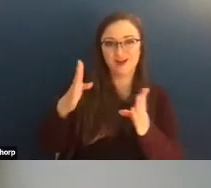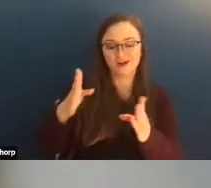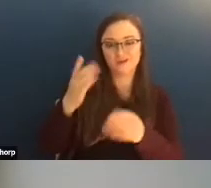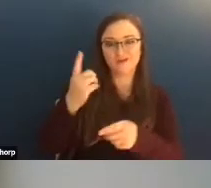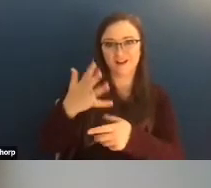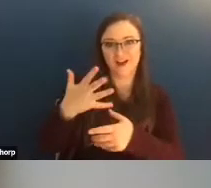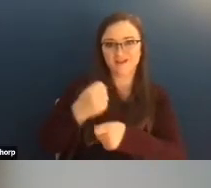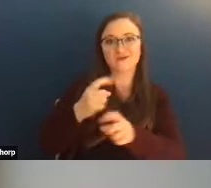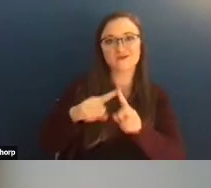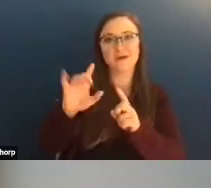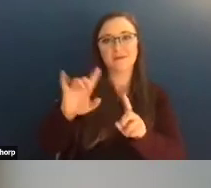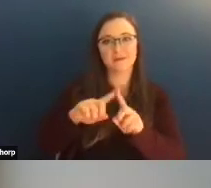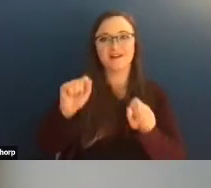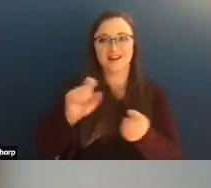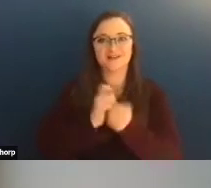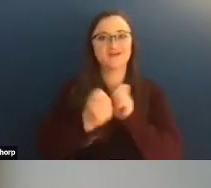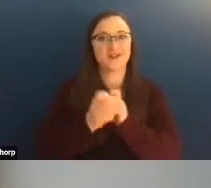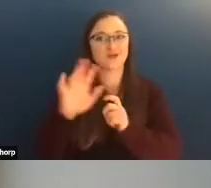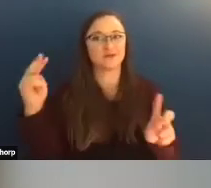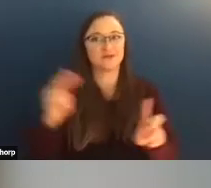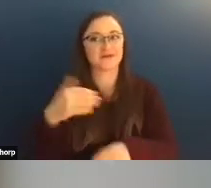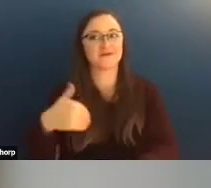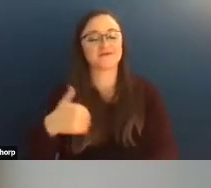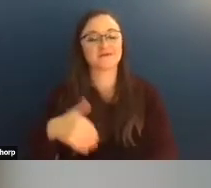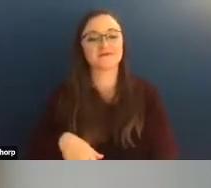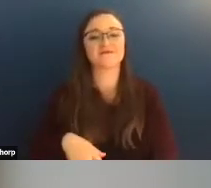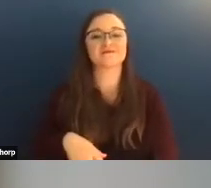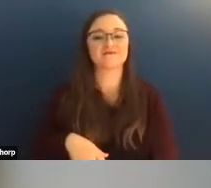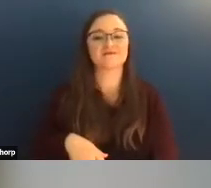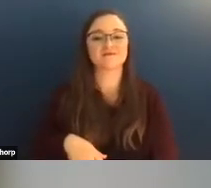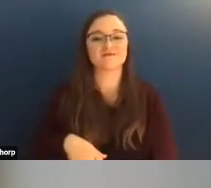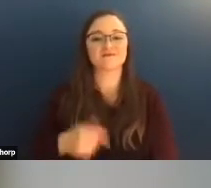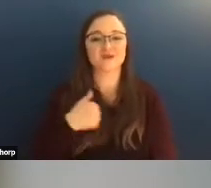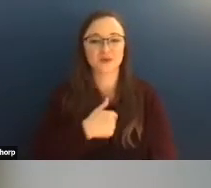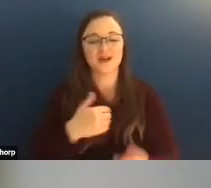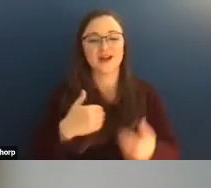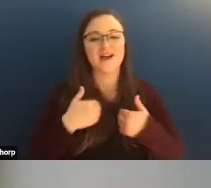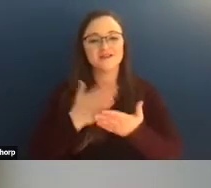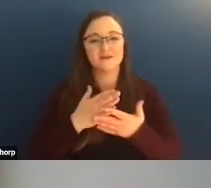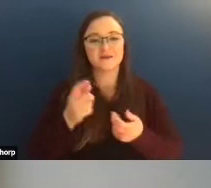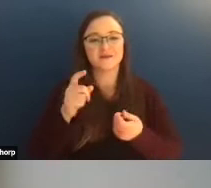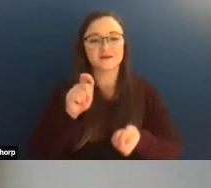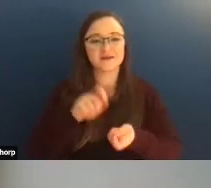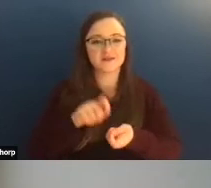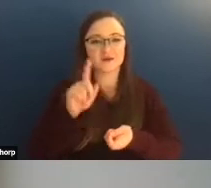else? Can we proceed to the next question? We have some specific questions, but I'd like to start with this more